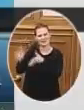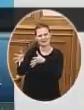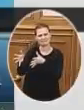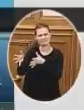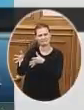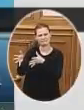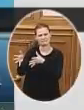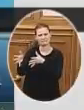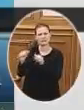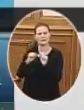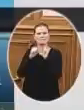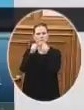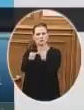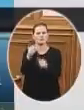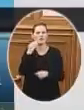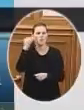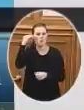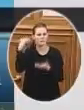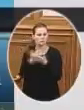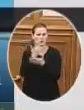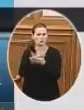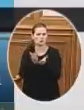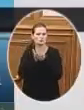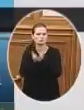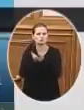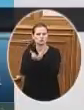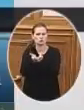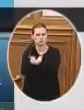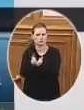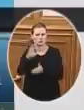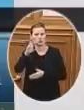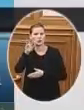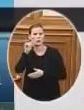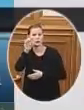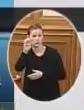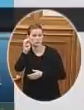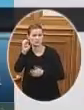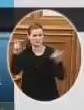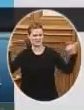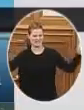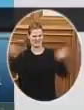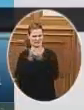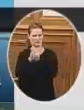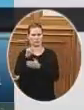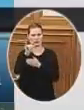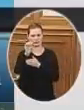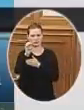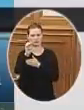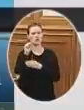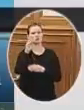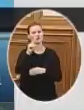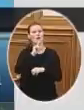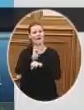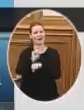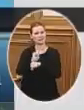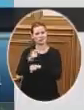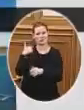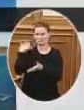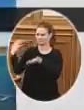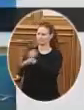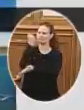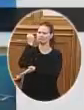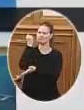the new cruise terminal. So there's a benefit that goes beyond the America's Cup race that comes with hosting this event.